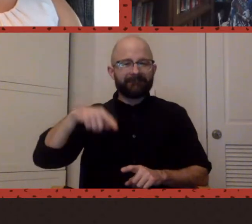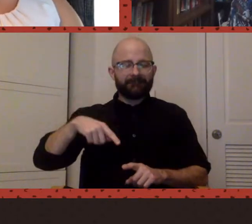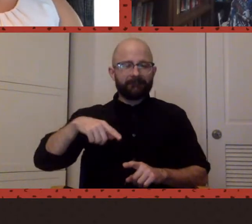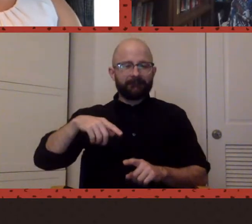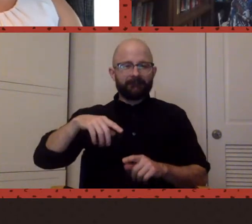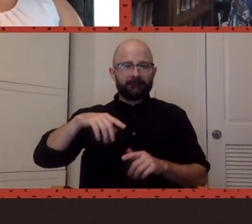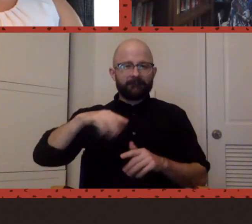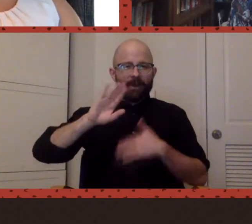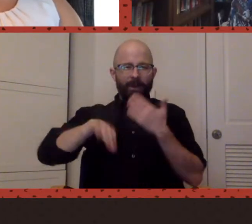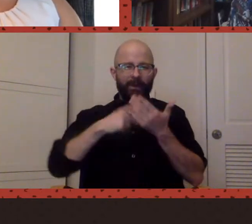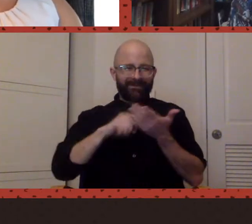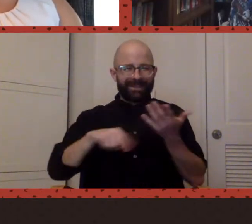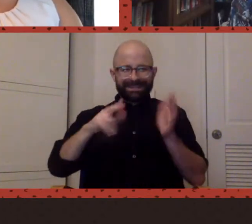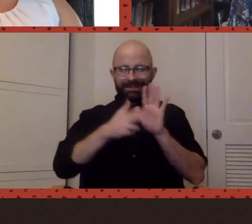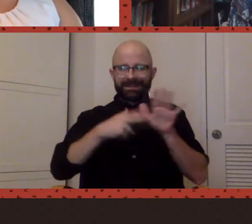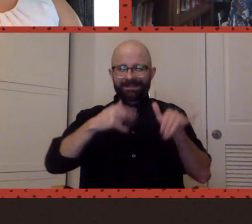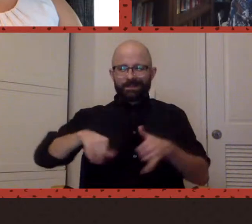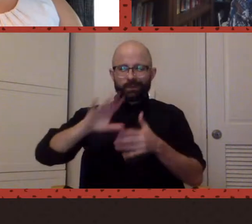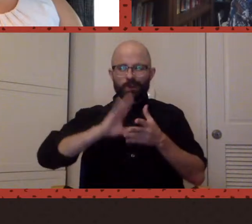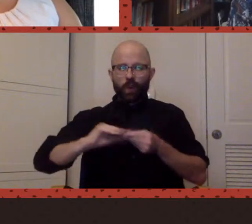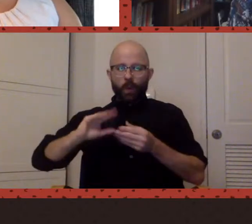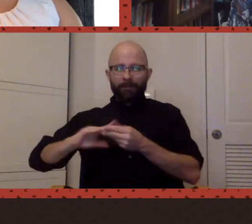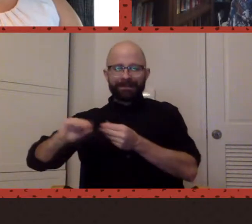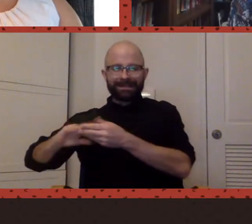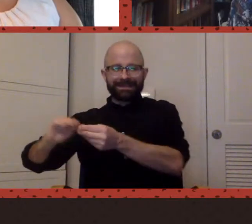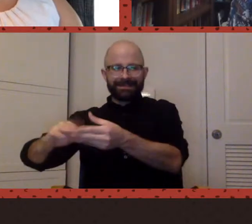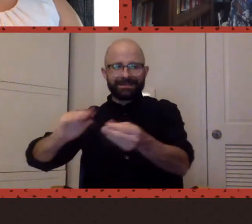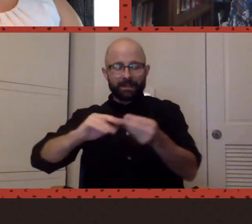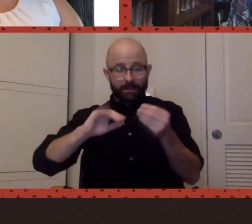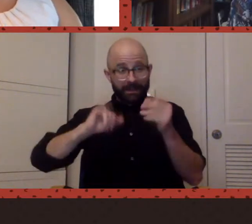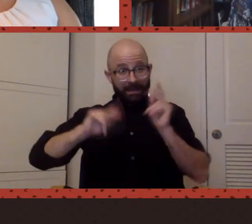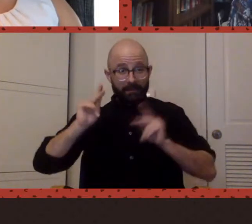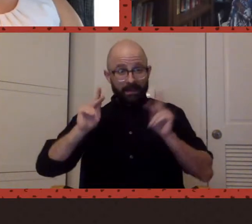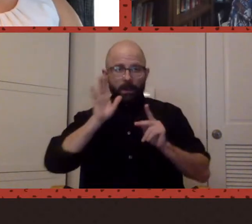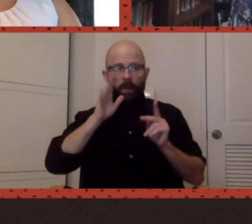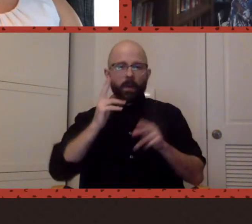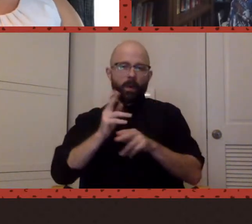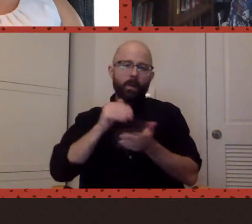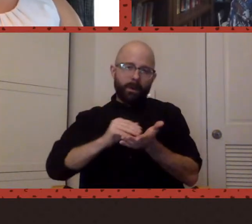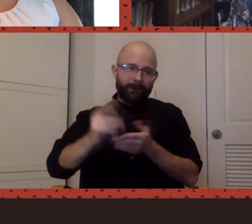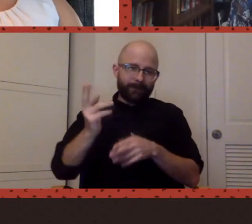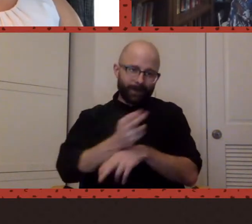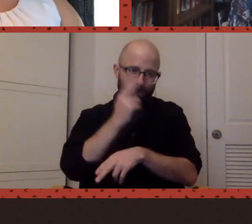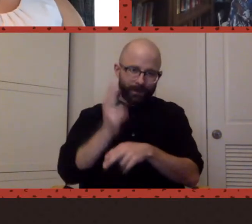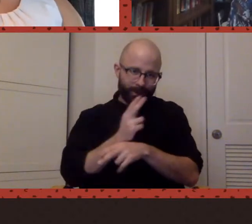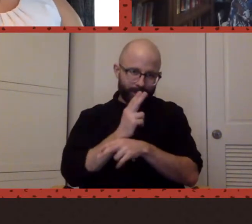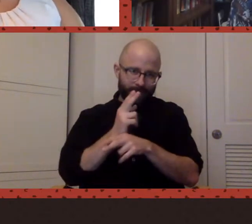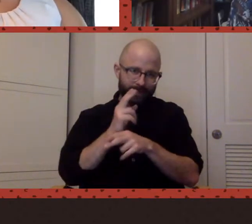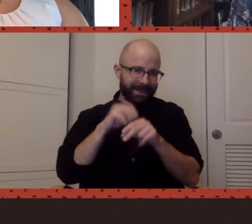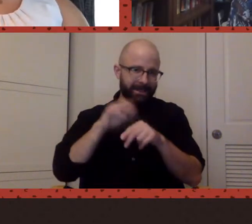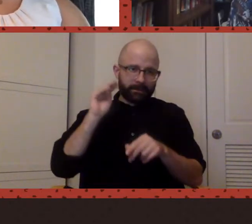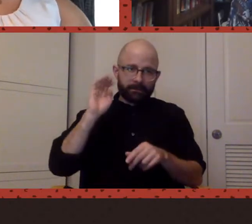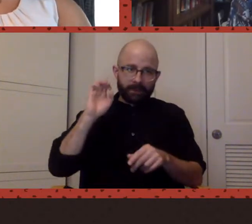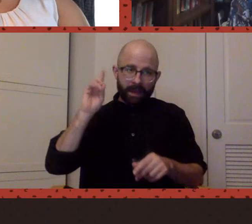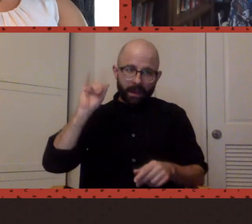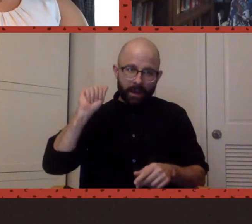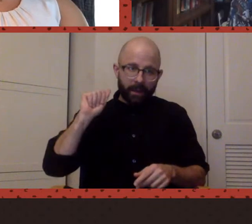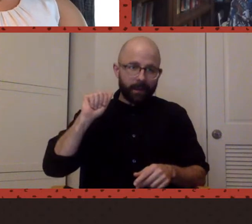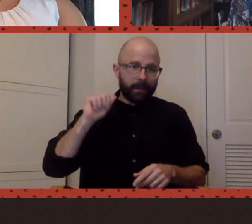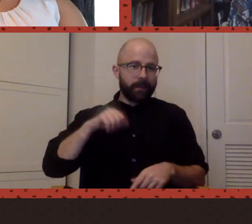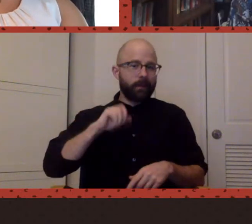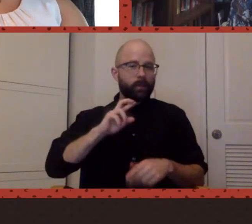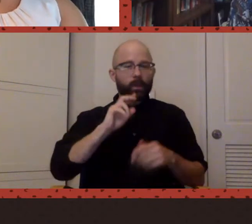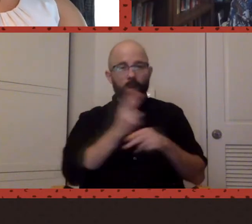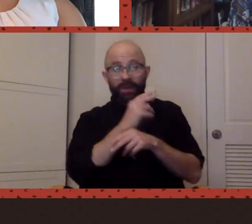right, tropes that the people will often use in media or art to